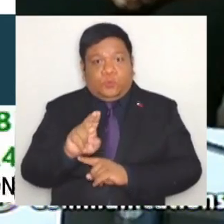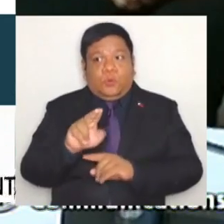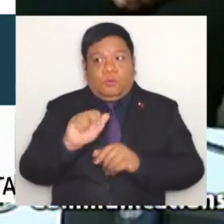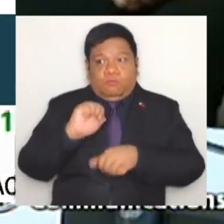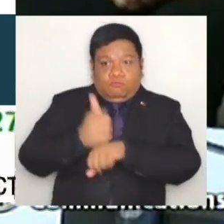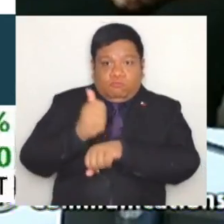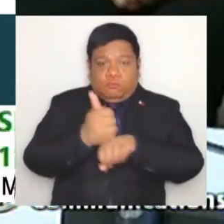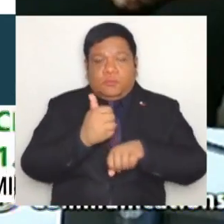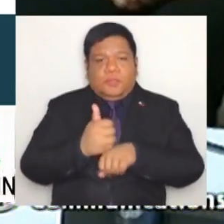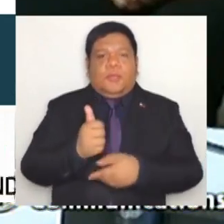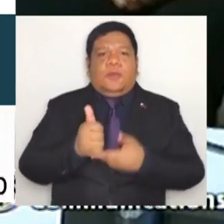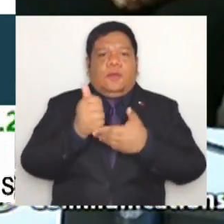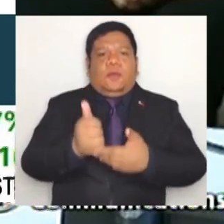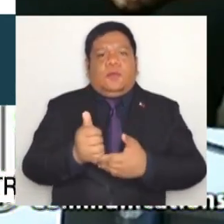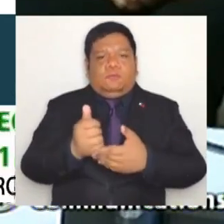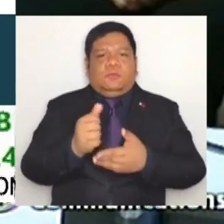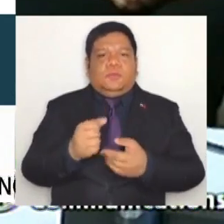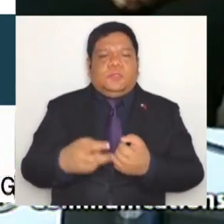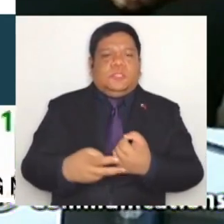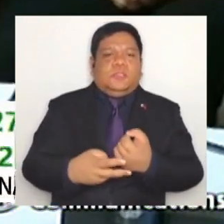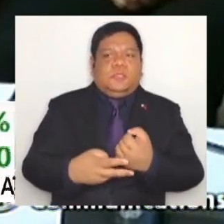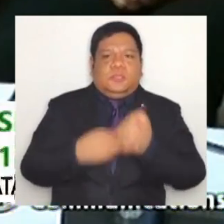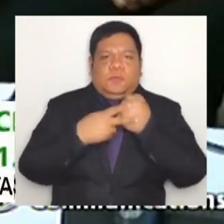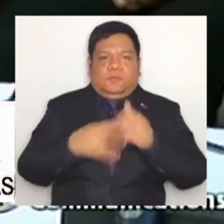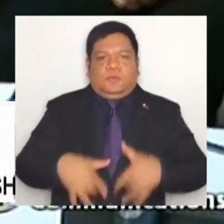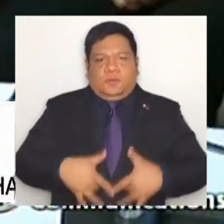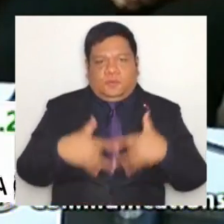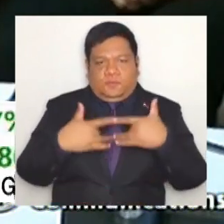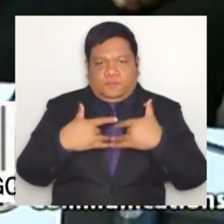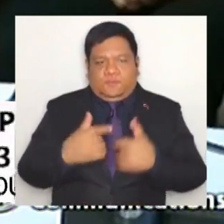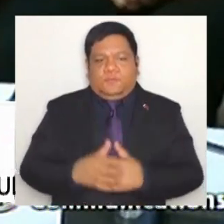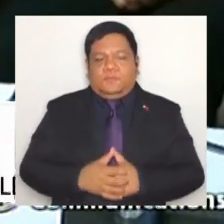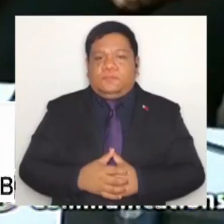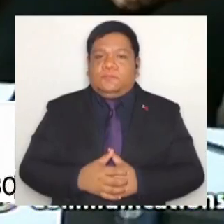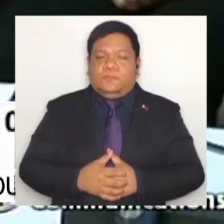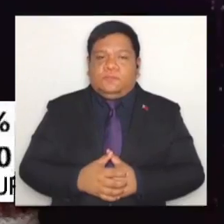makakapagsalba ng mga buhay.